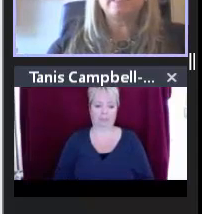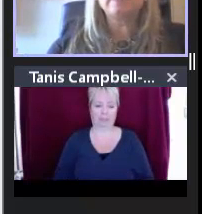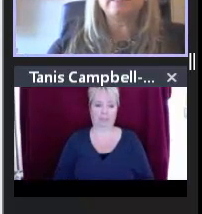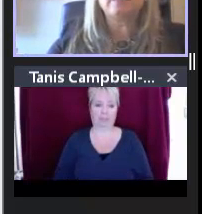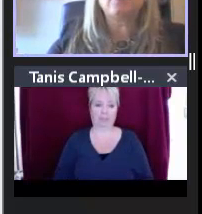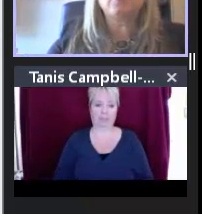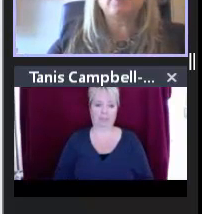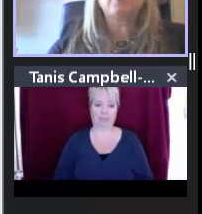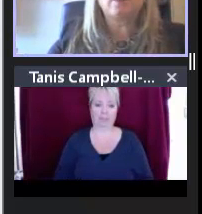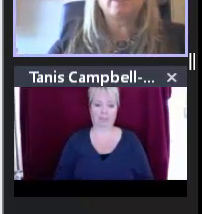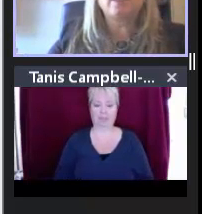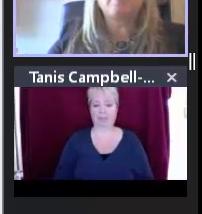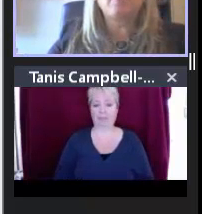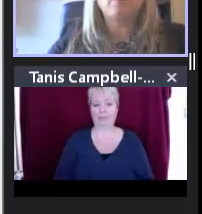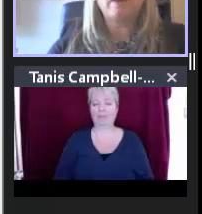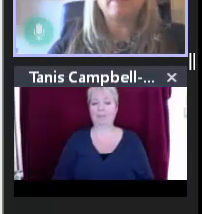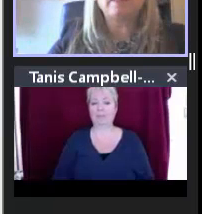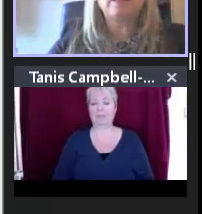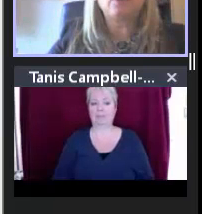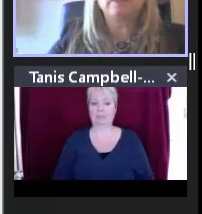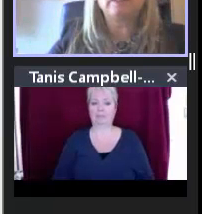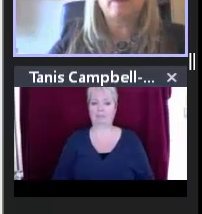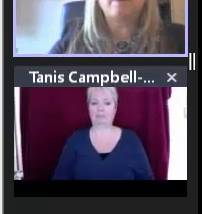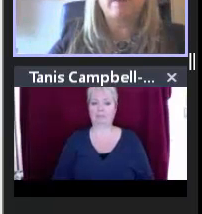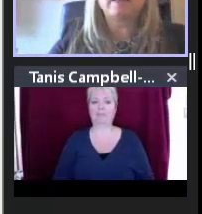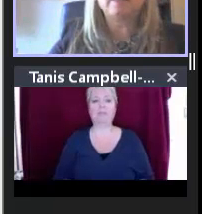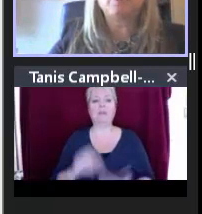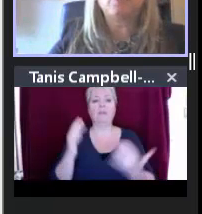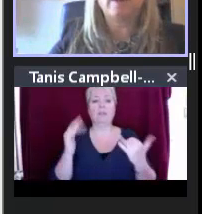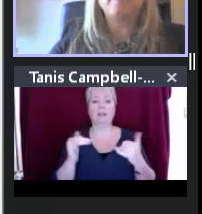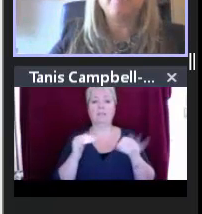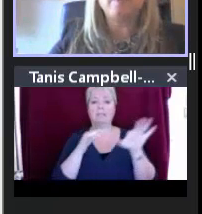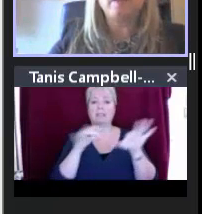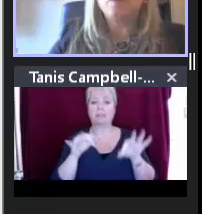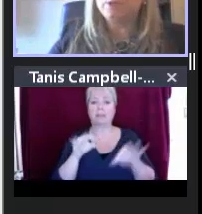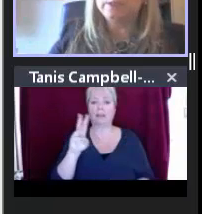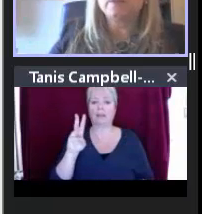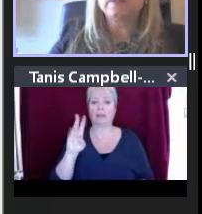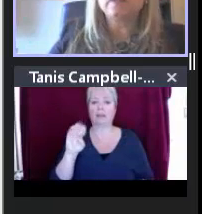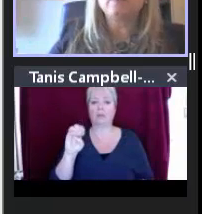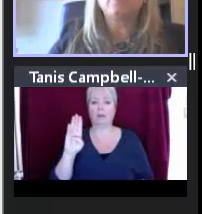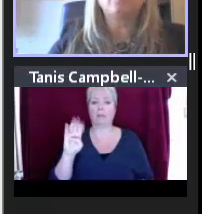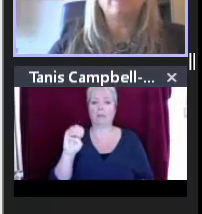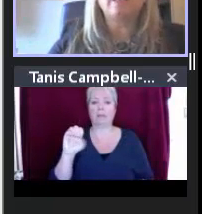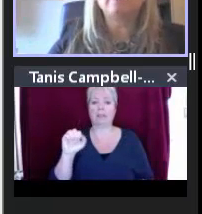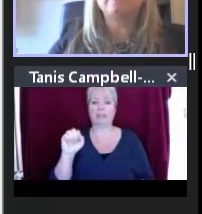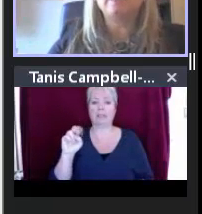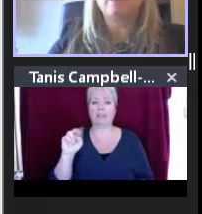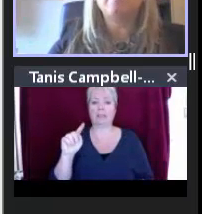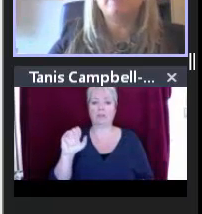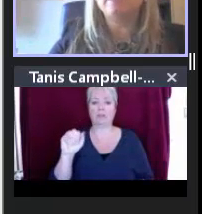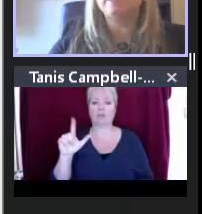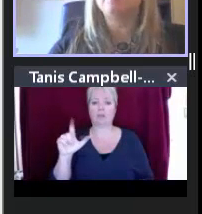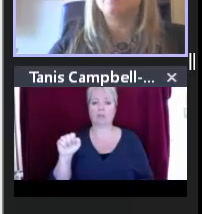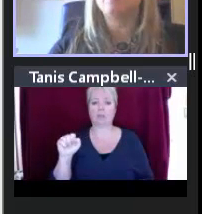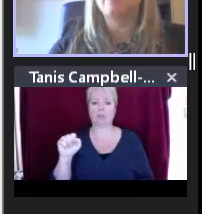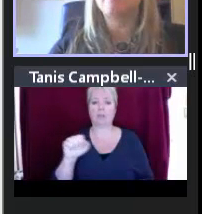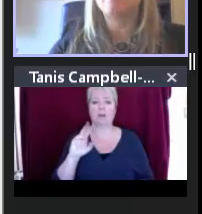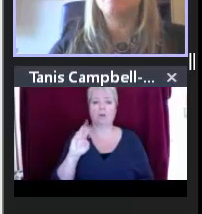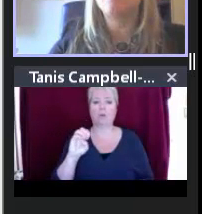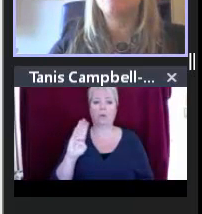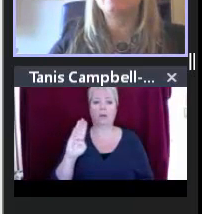that leads nicely into just talking about the Web Essentials Web Advanced program, which is also known as the